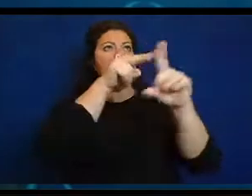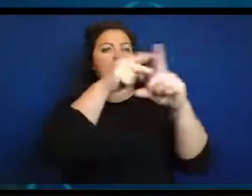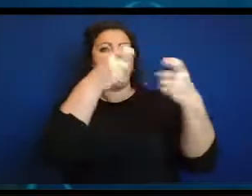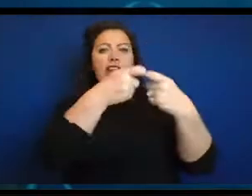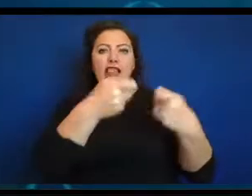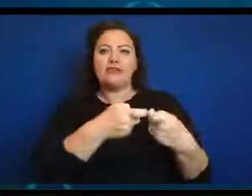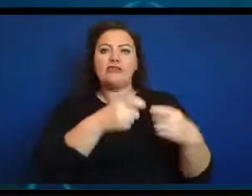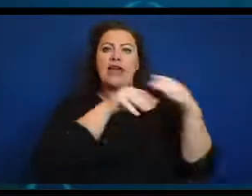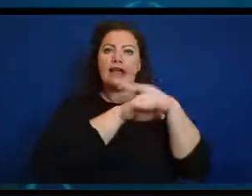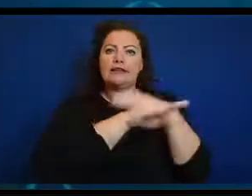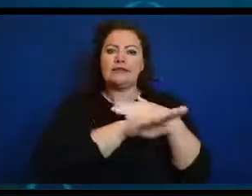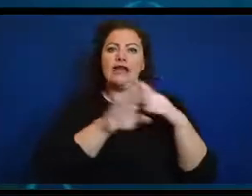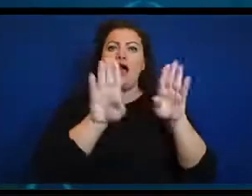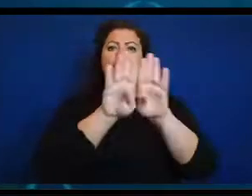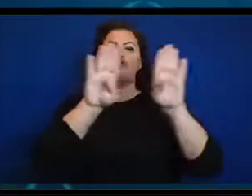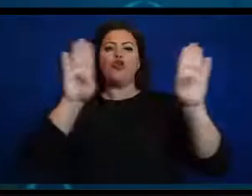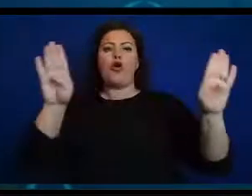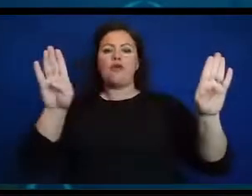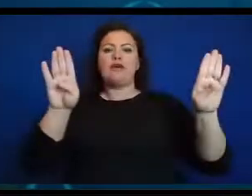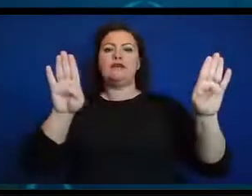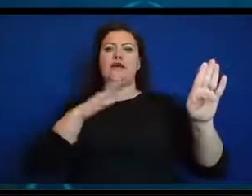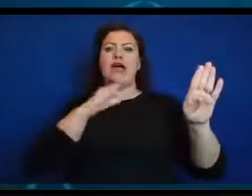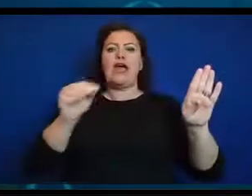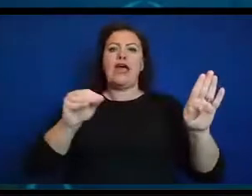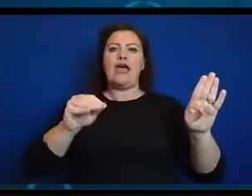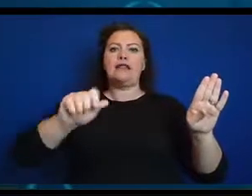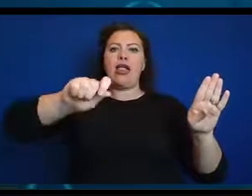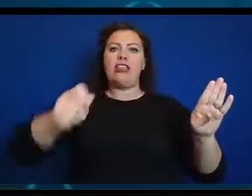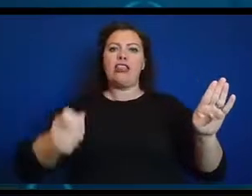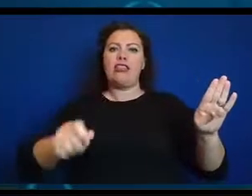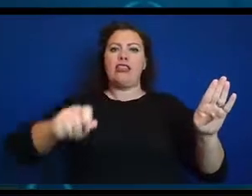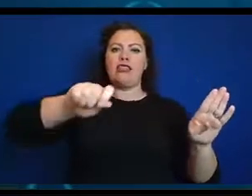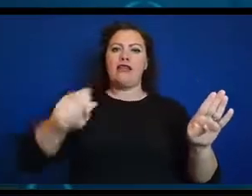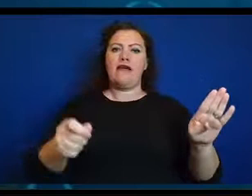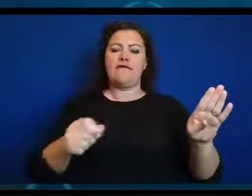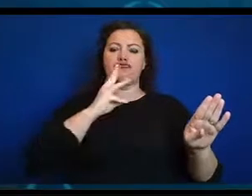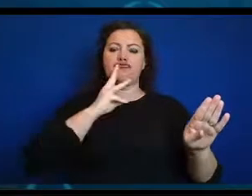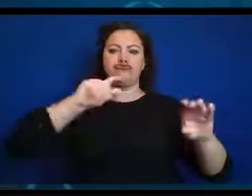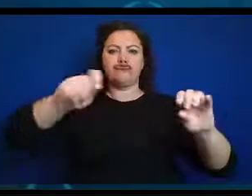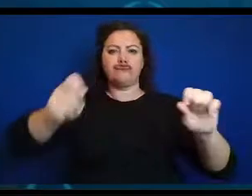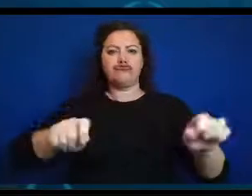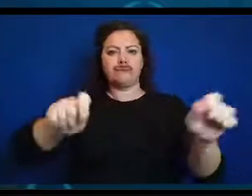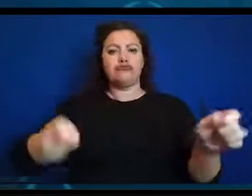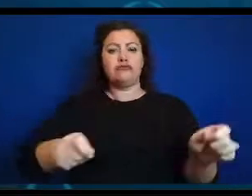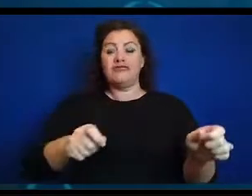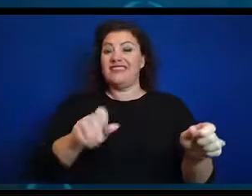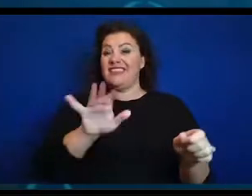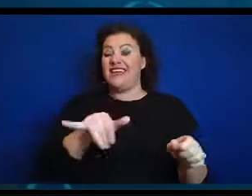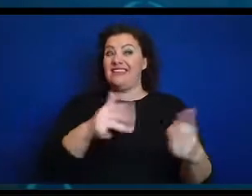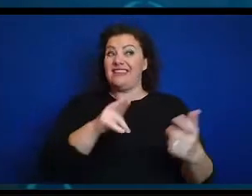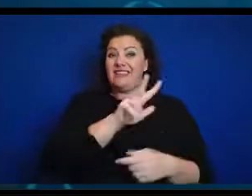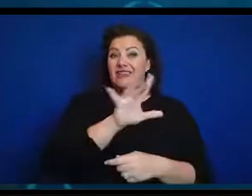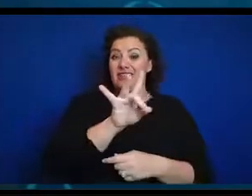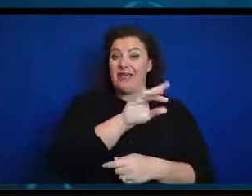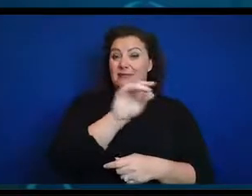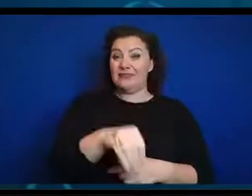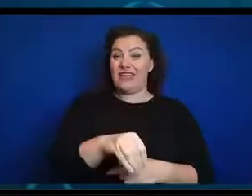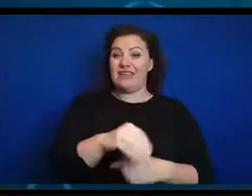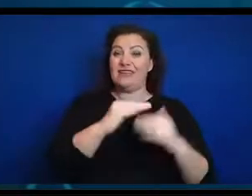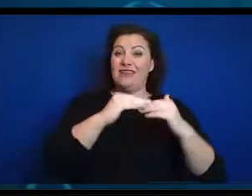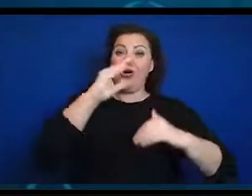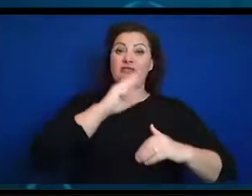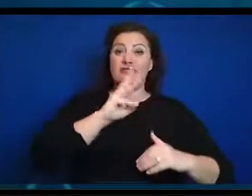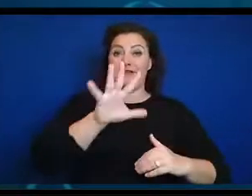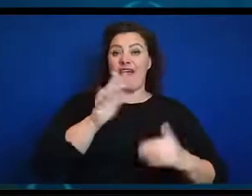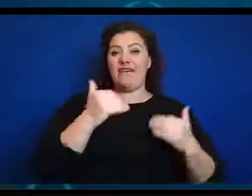wide doorways and halls, and lever style door and faucet handles. This is despite 38% of households 65 and older having at least